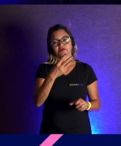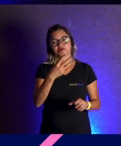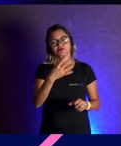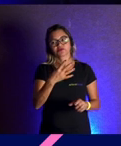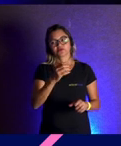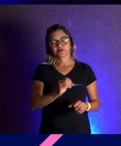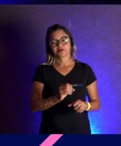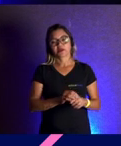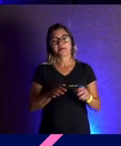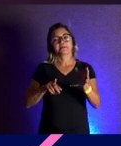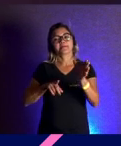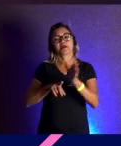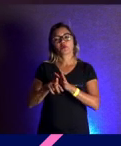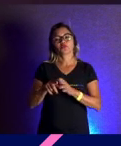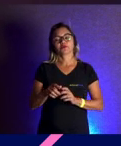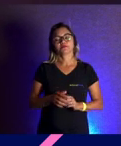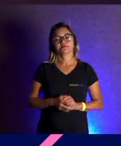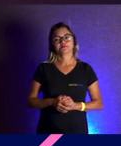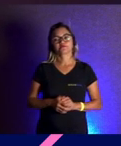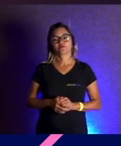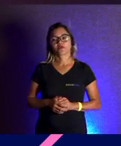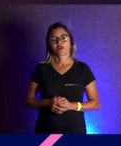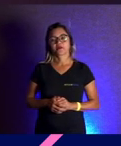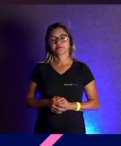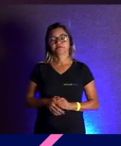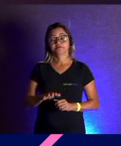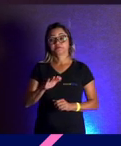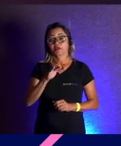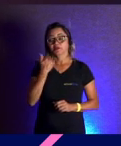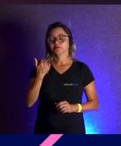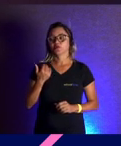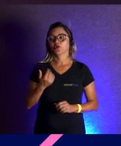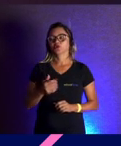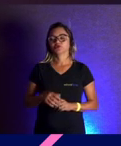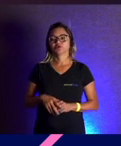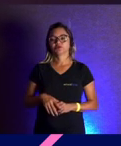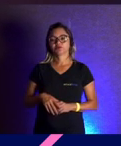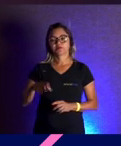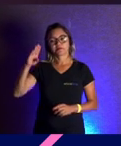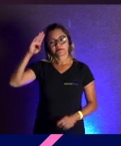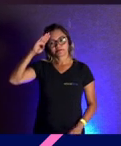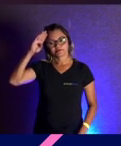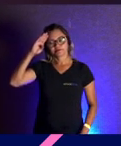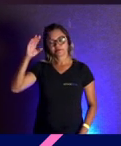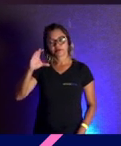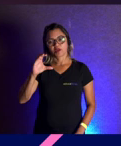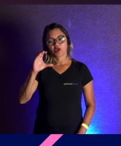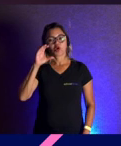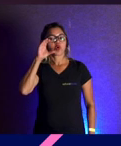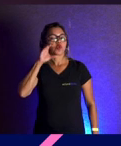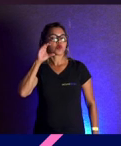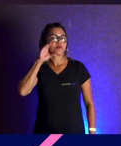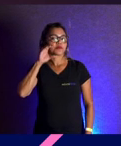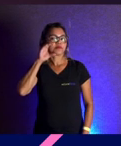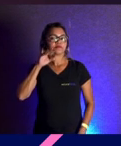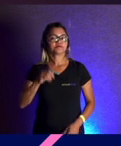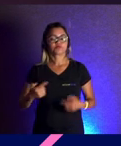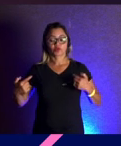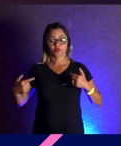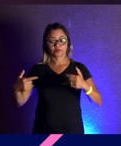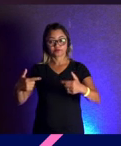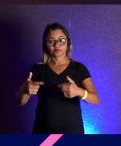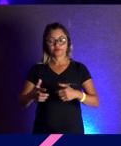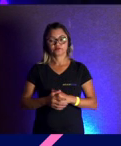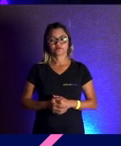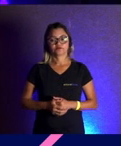the paramilitaries in Colombia for the armed internal conflict. Okay? So that's the total estimate. Is that